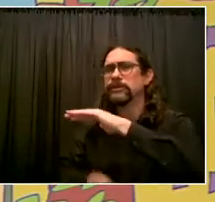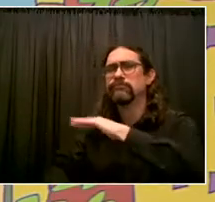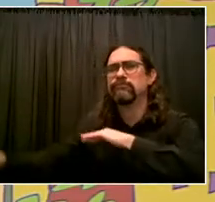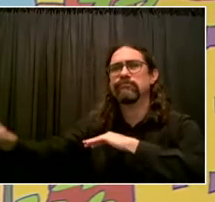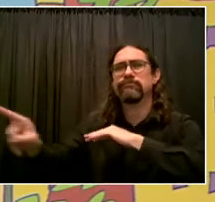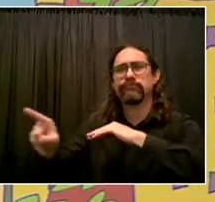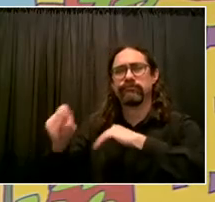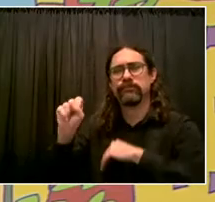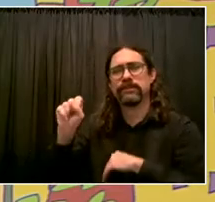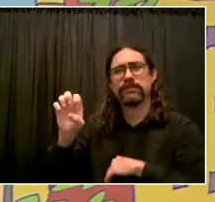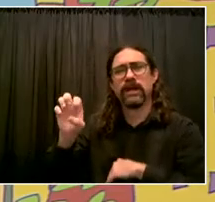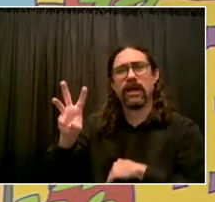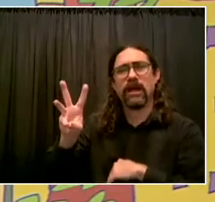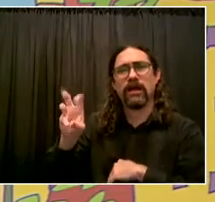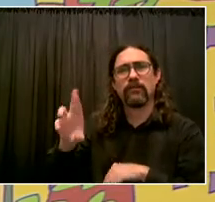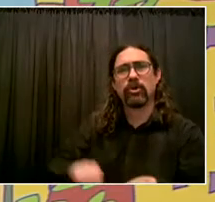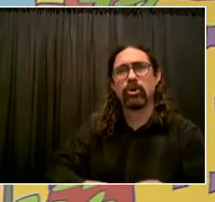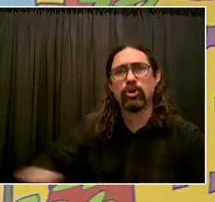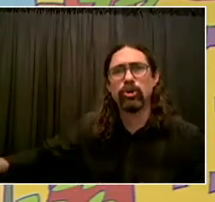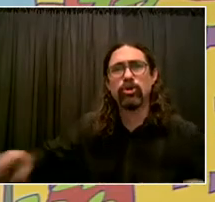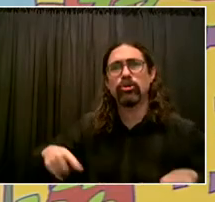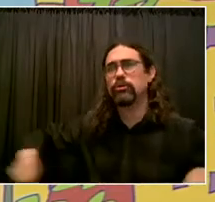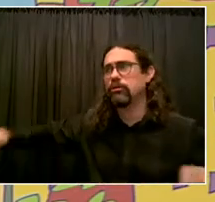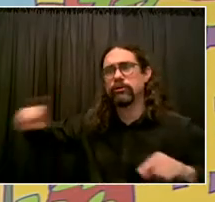tomorrow. Okay, now,